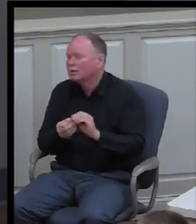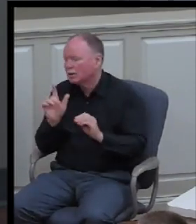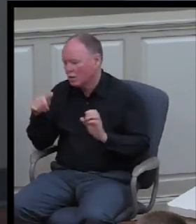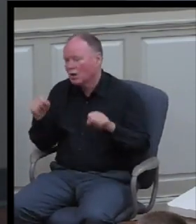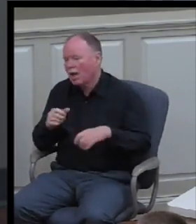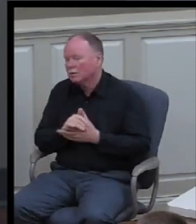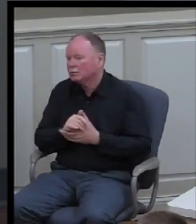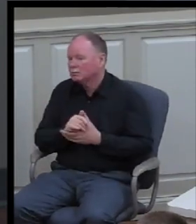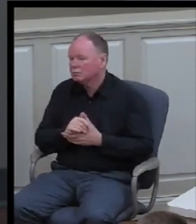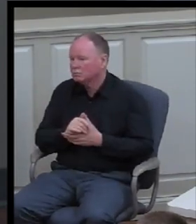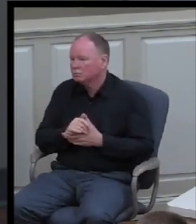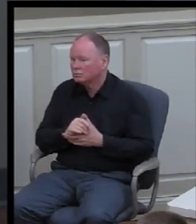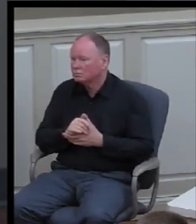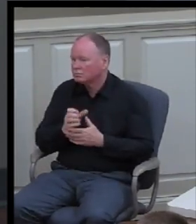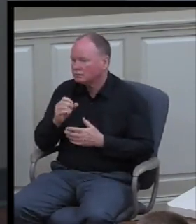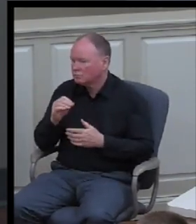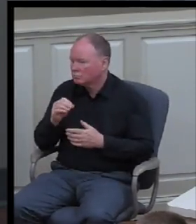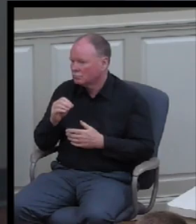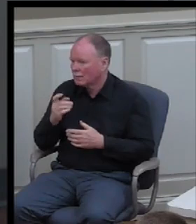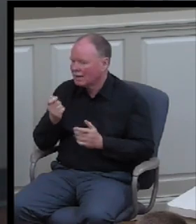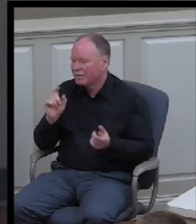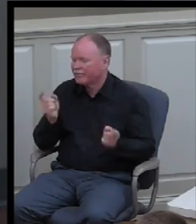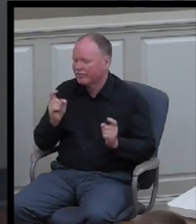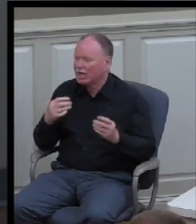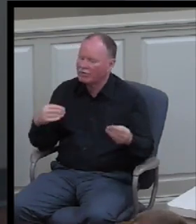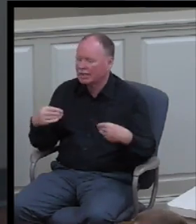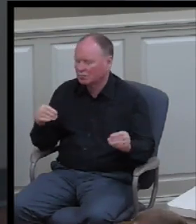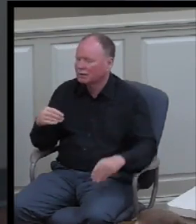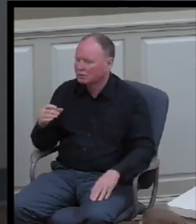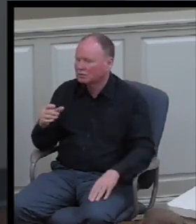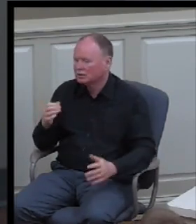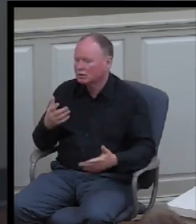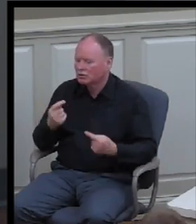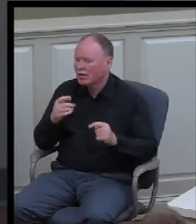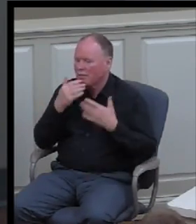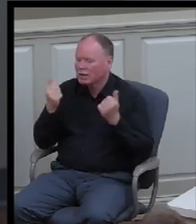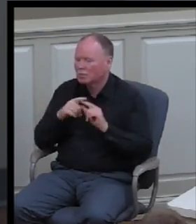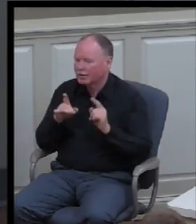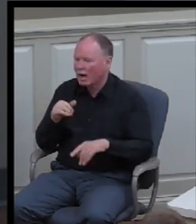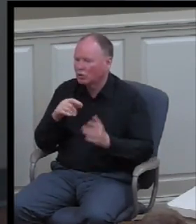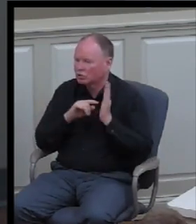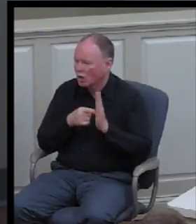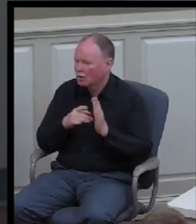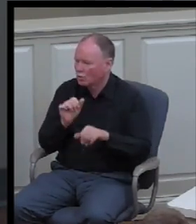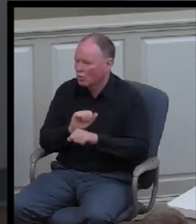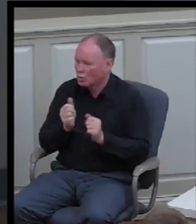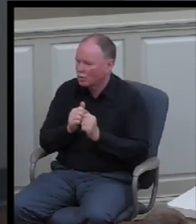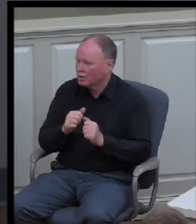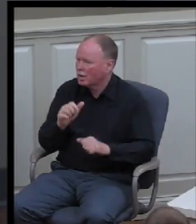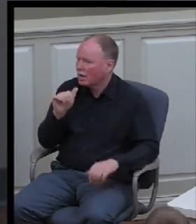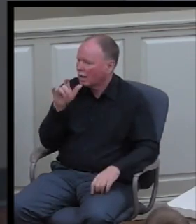there and move on from there. So have a little leeway there, and we'll do the best we can with it. But that'll be starting. We're already working with